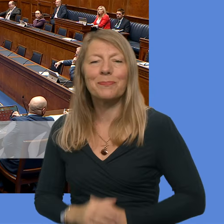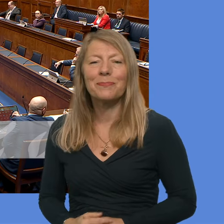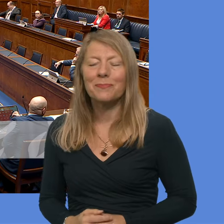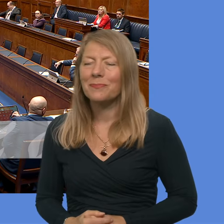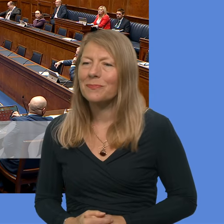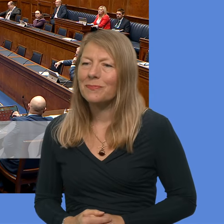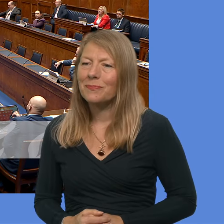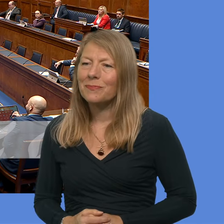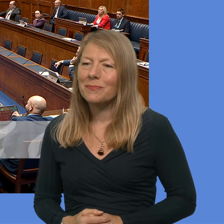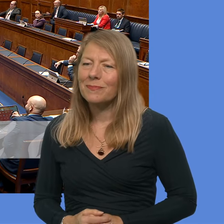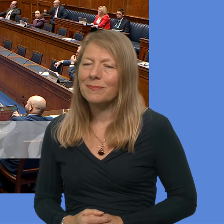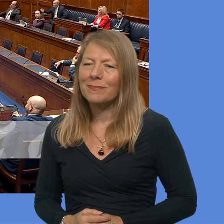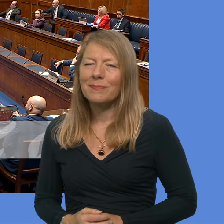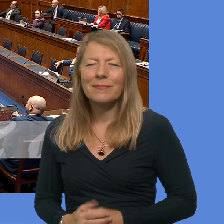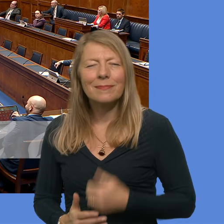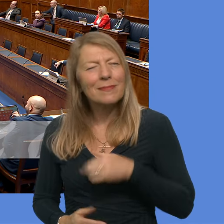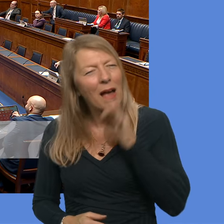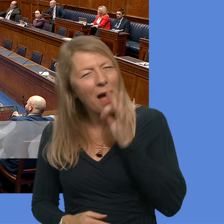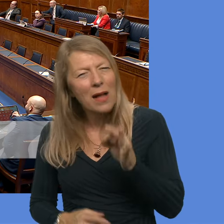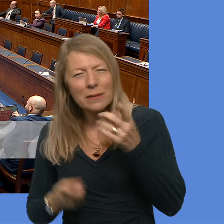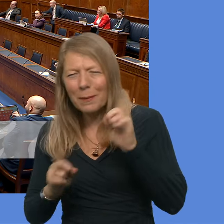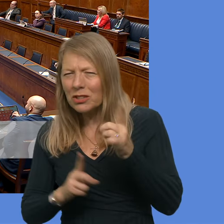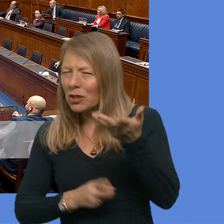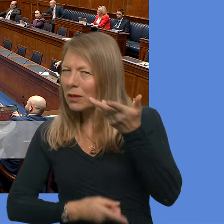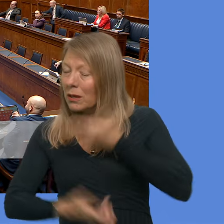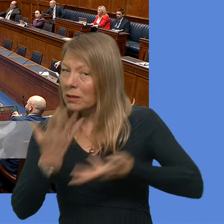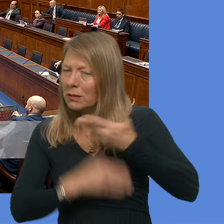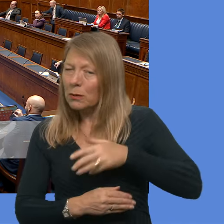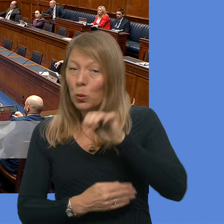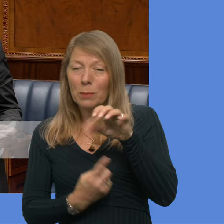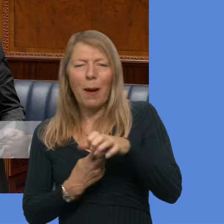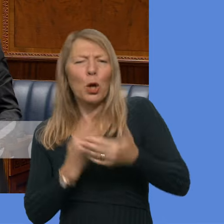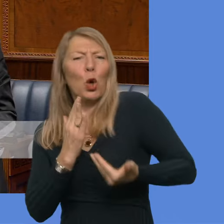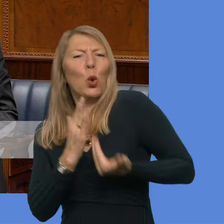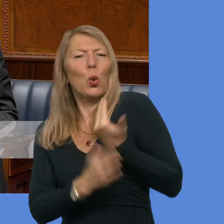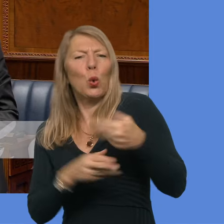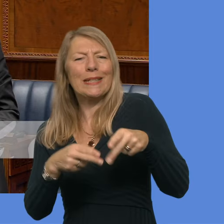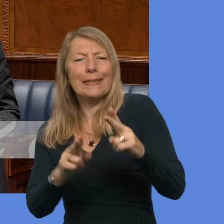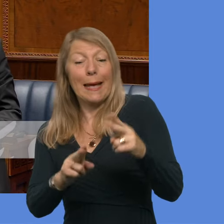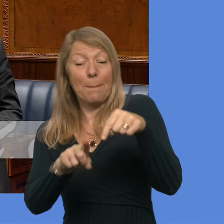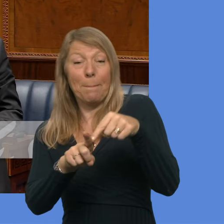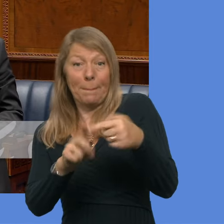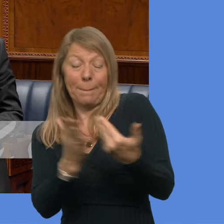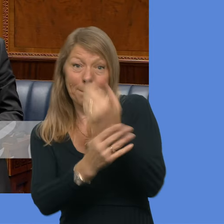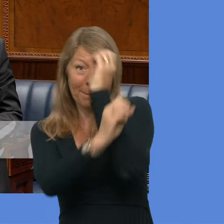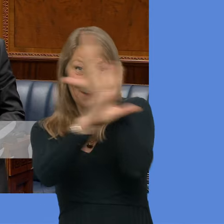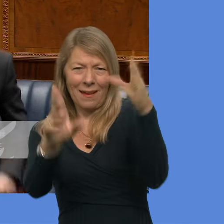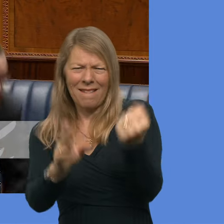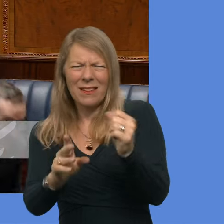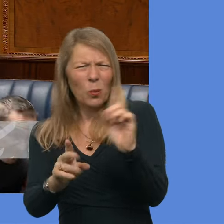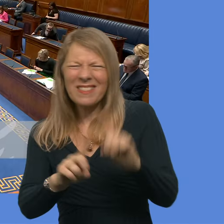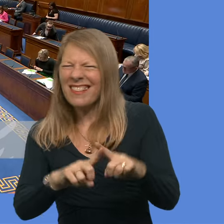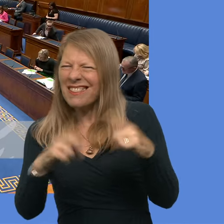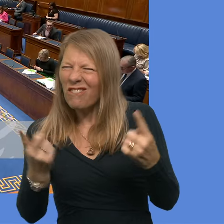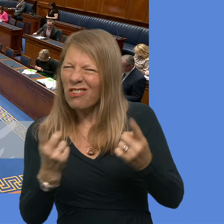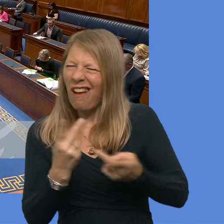Can I ask the Minister maybe to outline how his department's proposed scheme differs from other renewable electricity schemes across these islands?